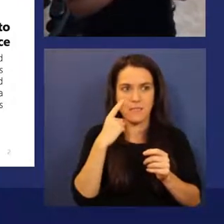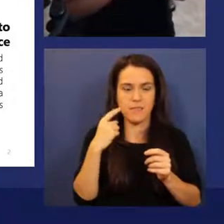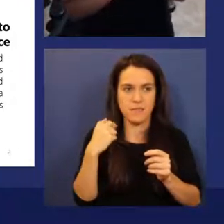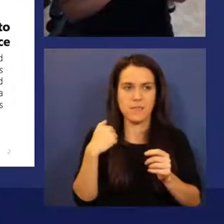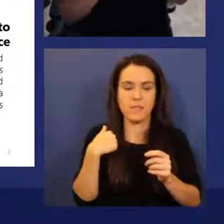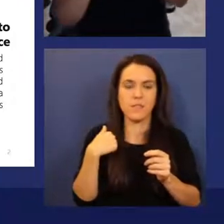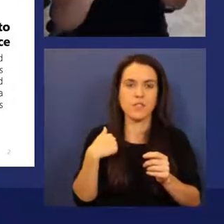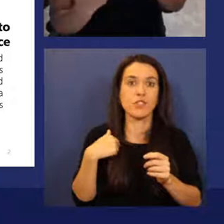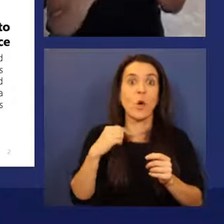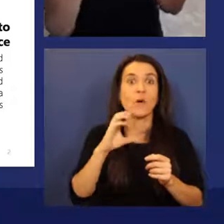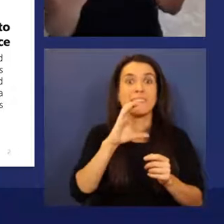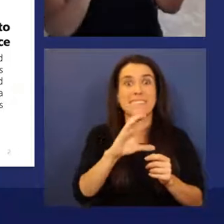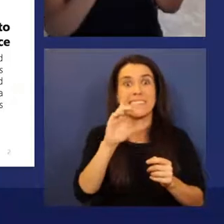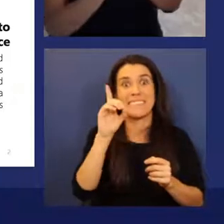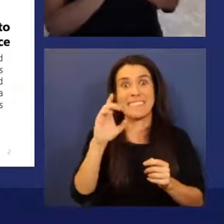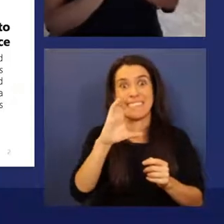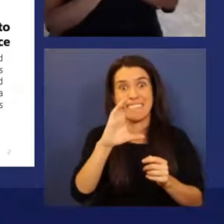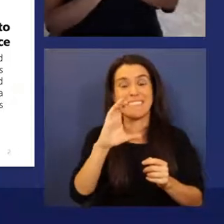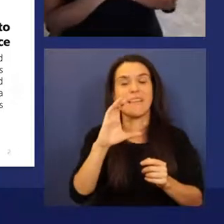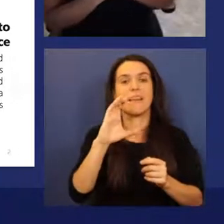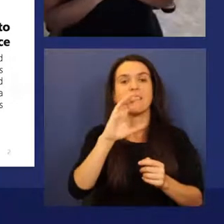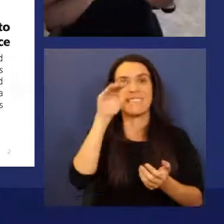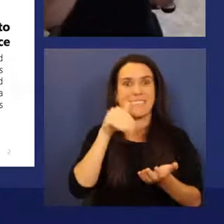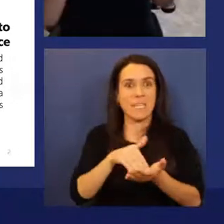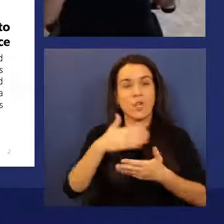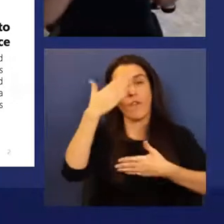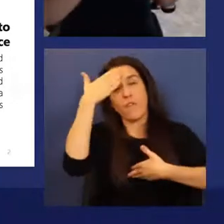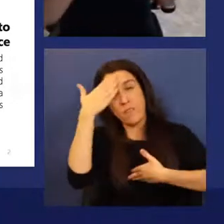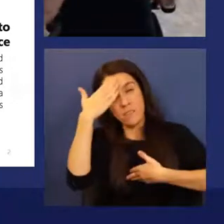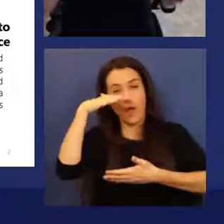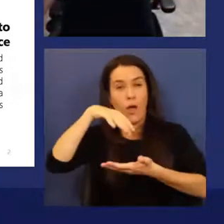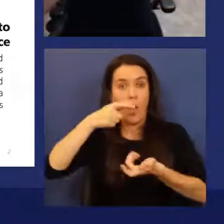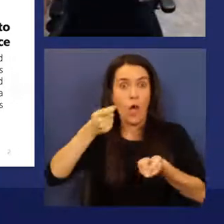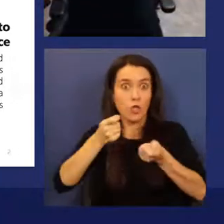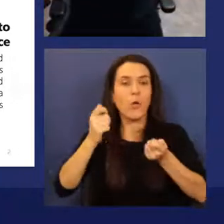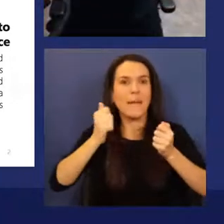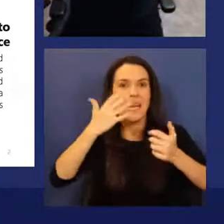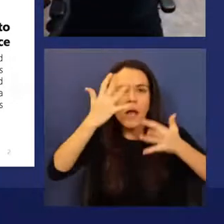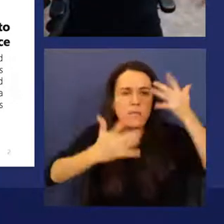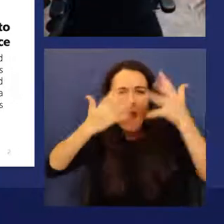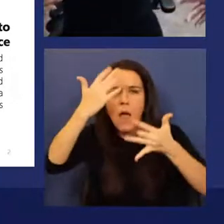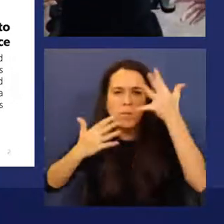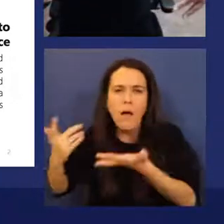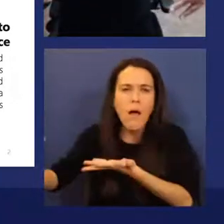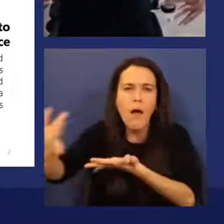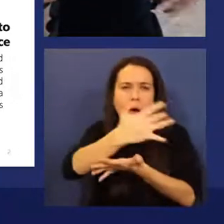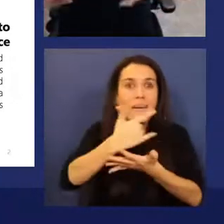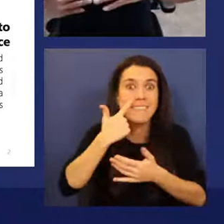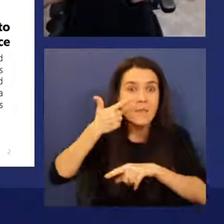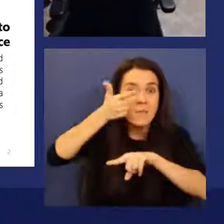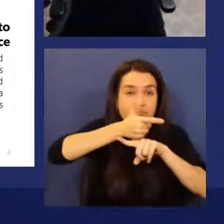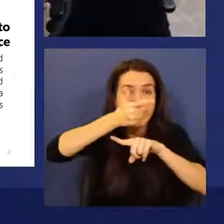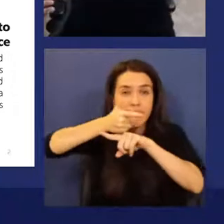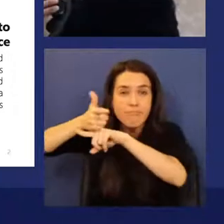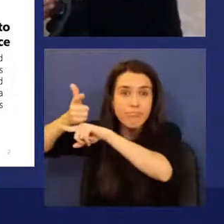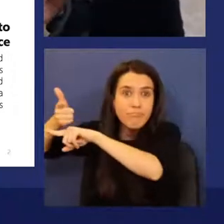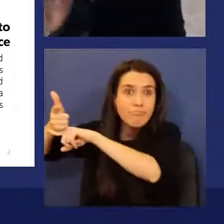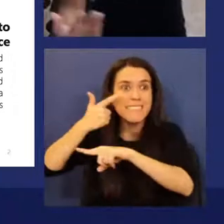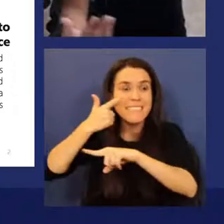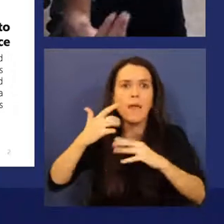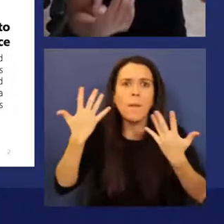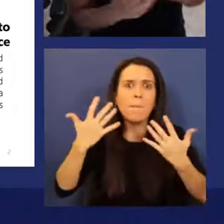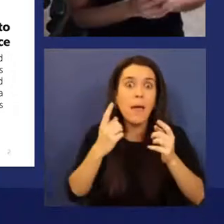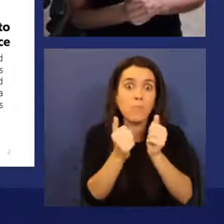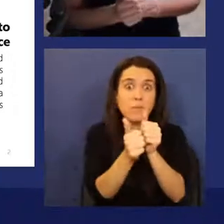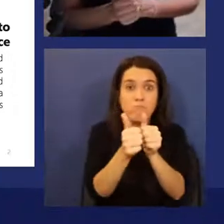at the cameras and we can see the data that we get from the cameras and see, you know, are people actually 6 feet apart or not? If they're